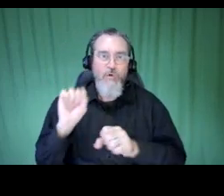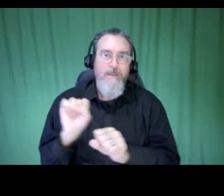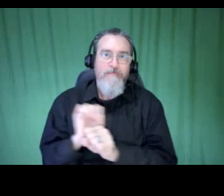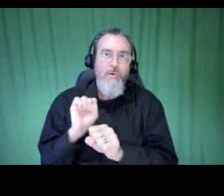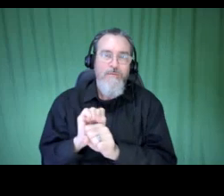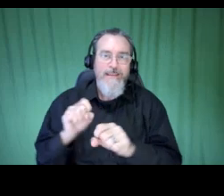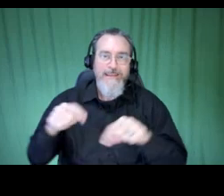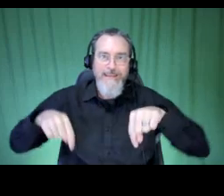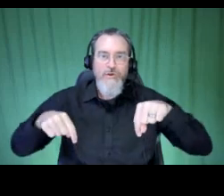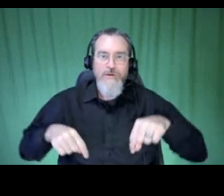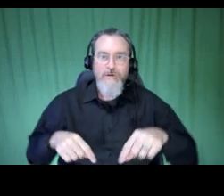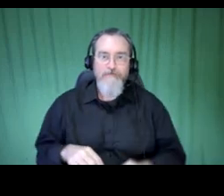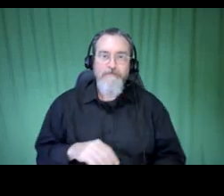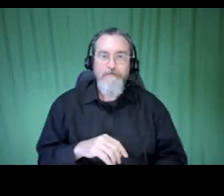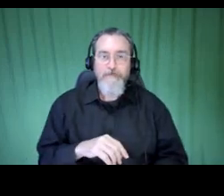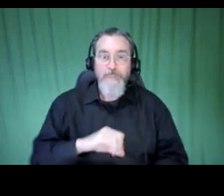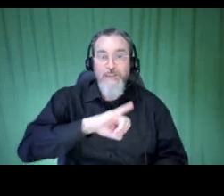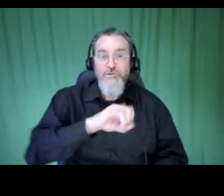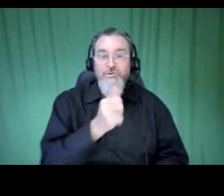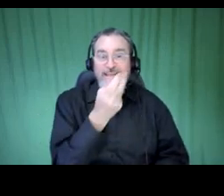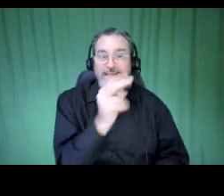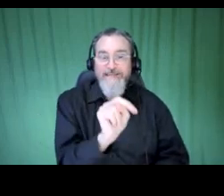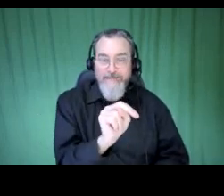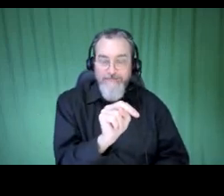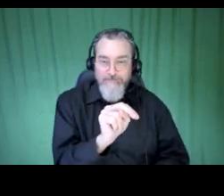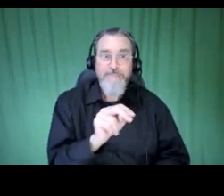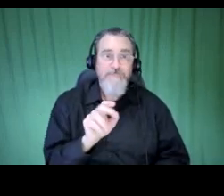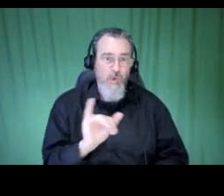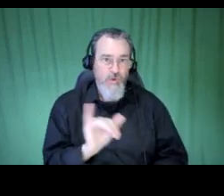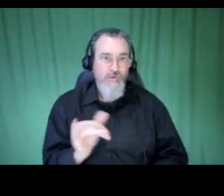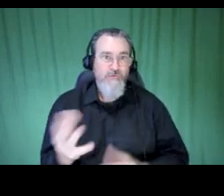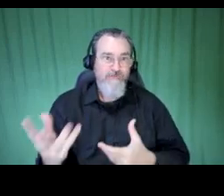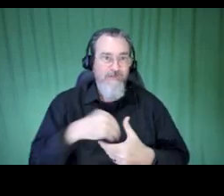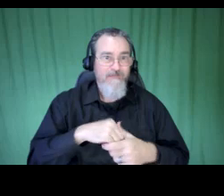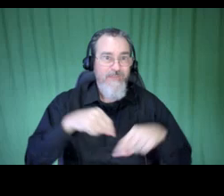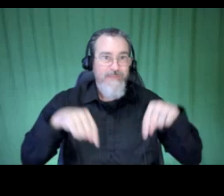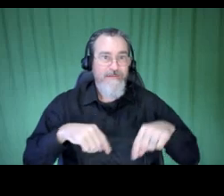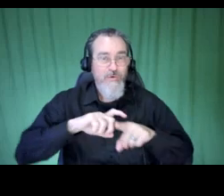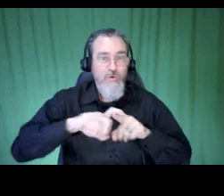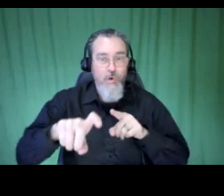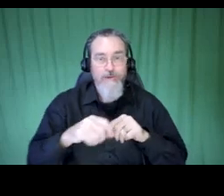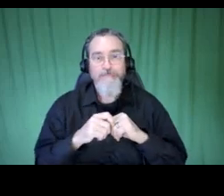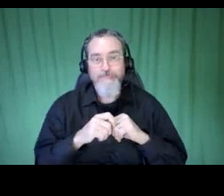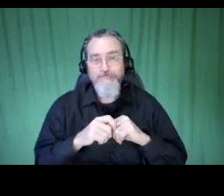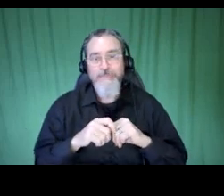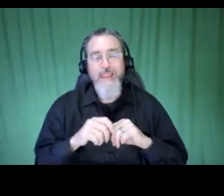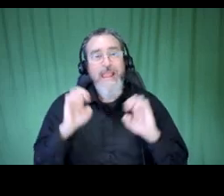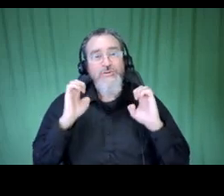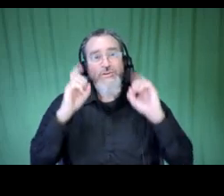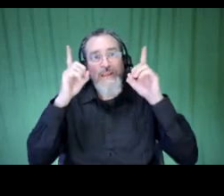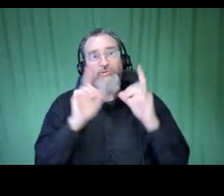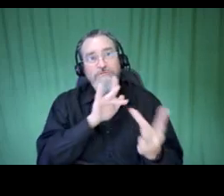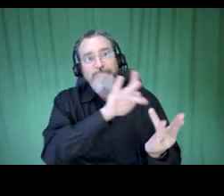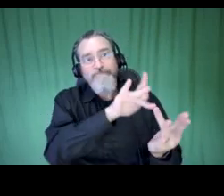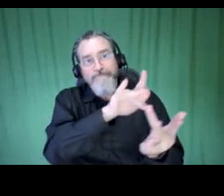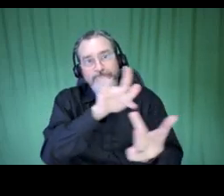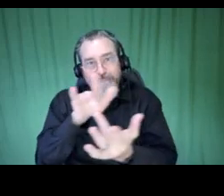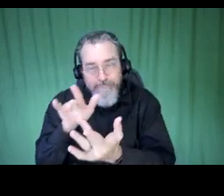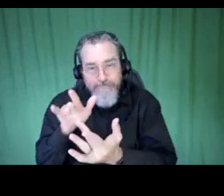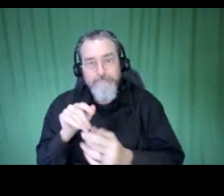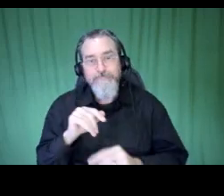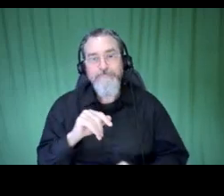State. Jason Cervenak, also here in the call, the Education Outreach Director for